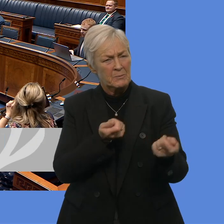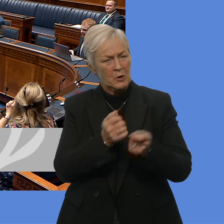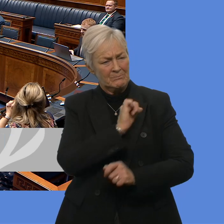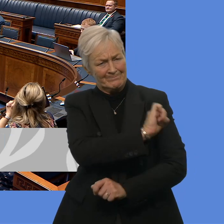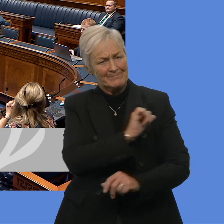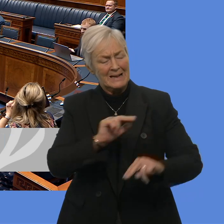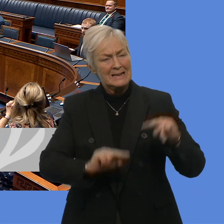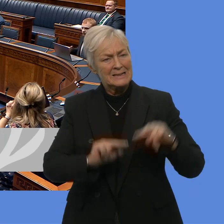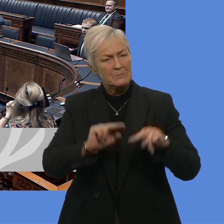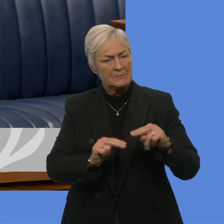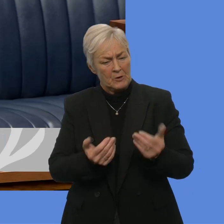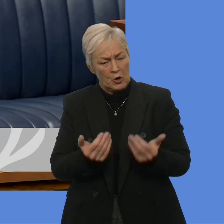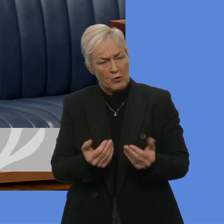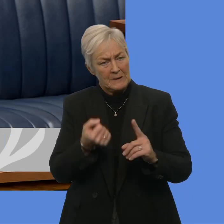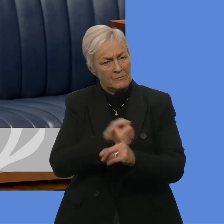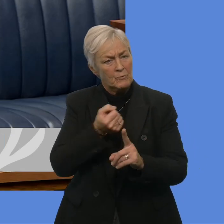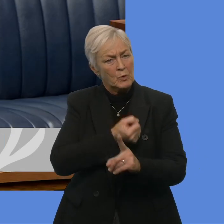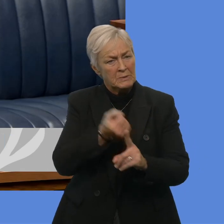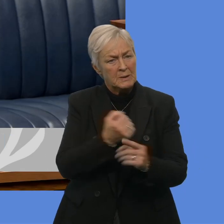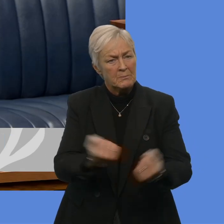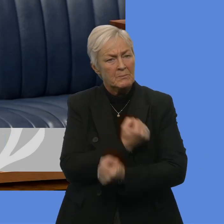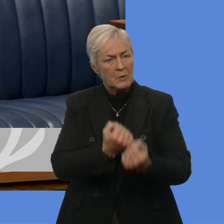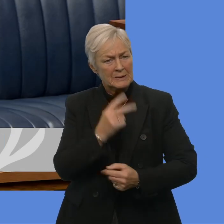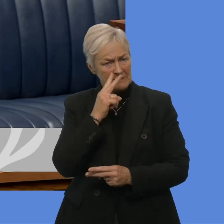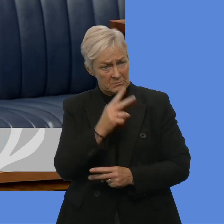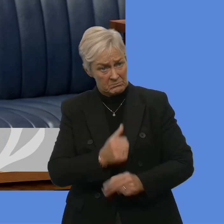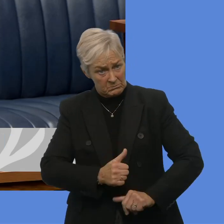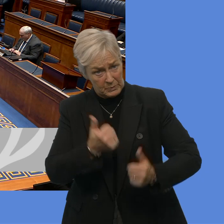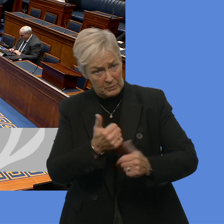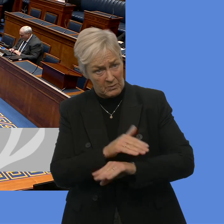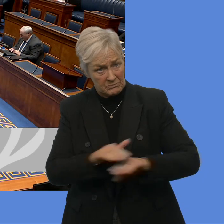of the current enforcement powers and how effective he feels they are?